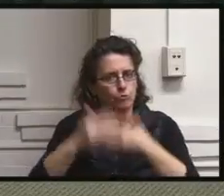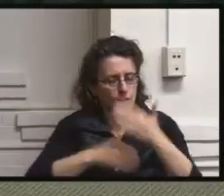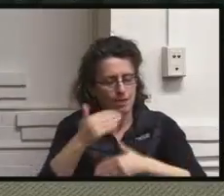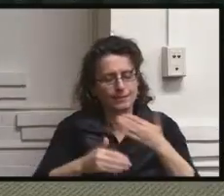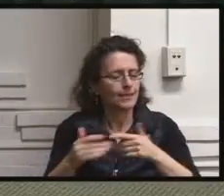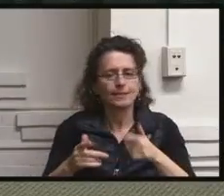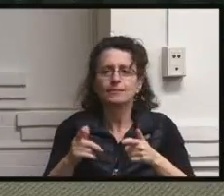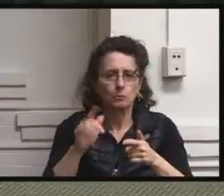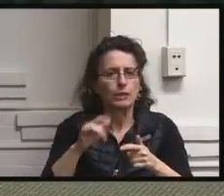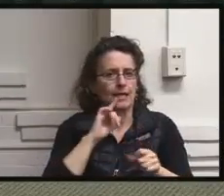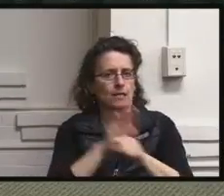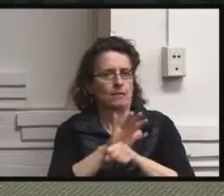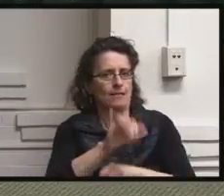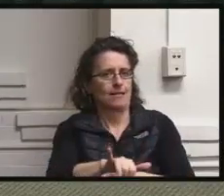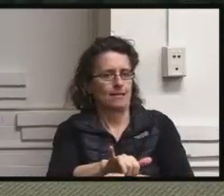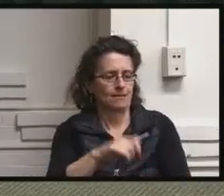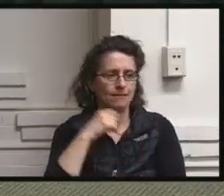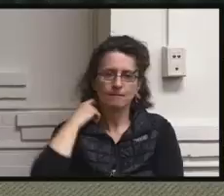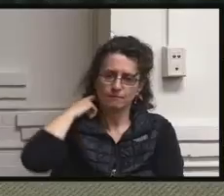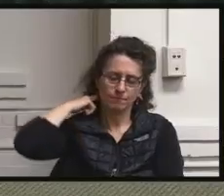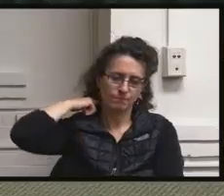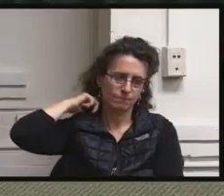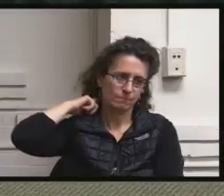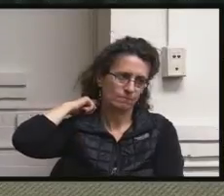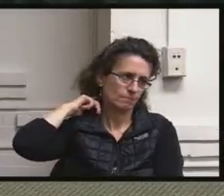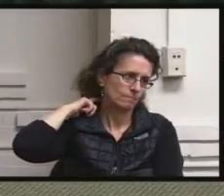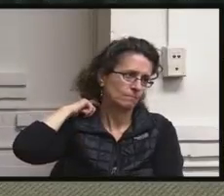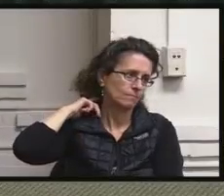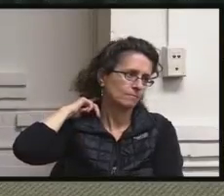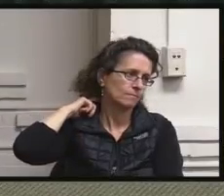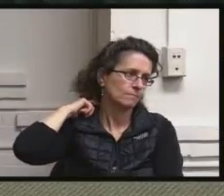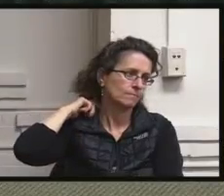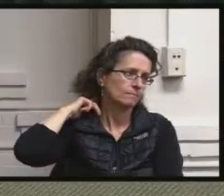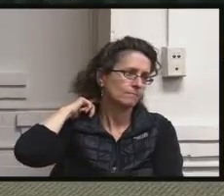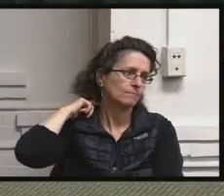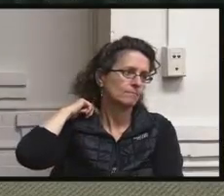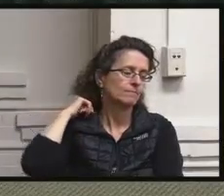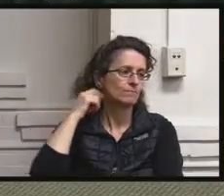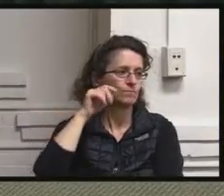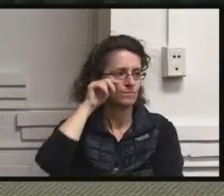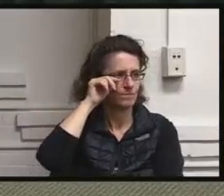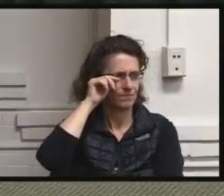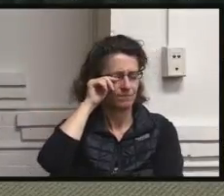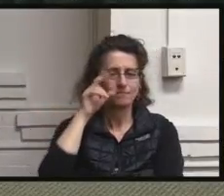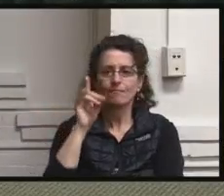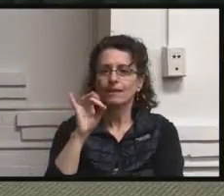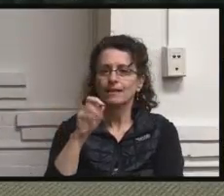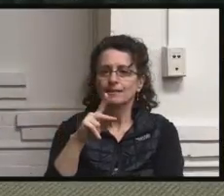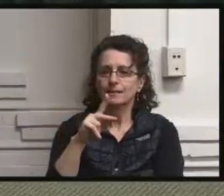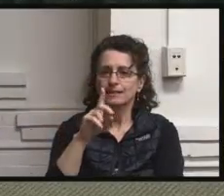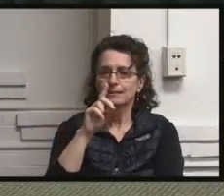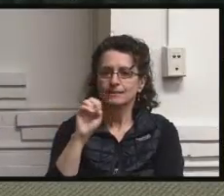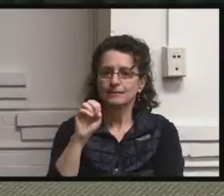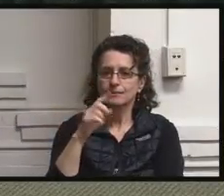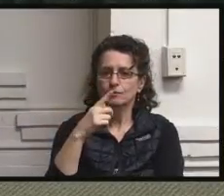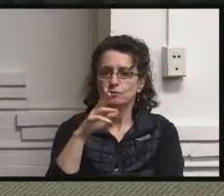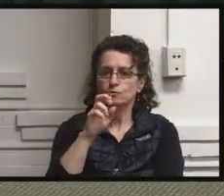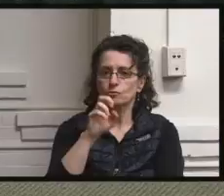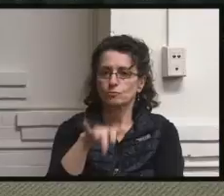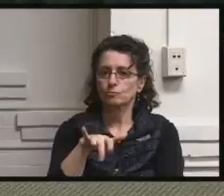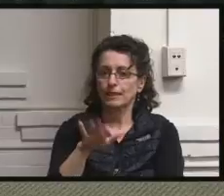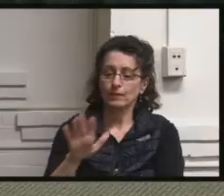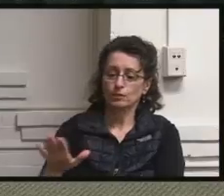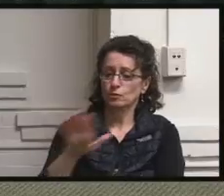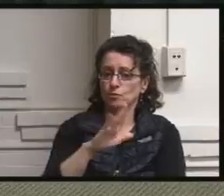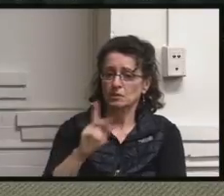Anybody else across the table right now? Dick? Speechless. Yeah. I certainly appreciate the dialogue, and it was interesting that